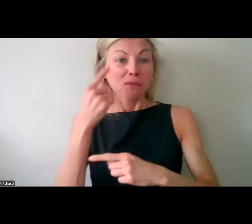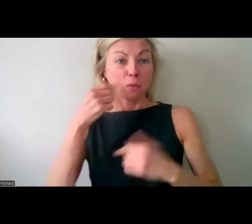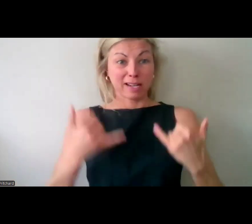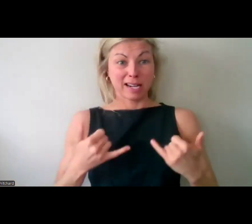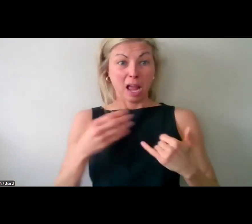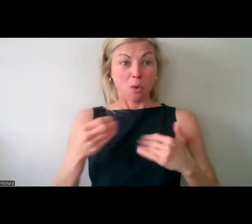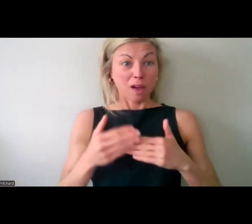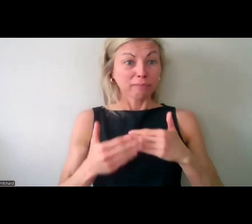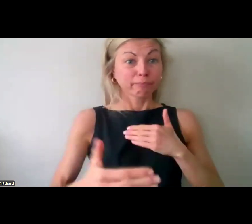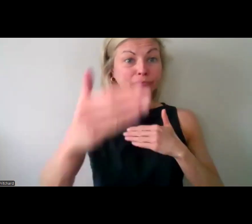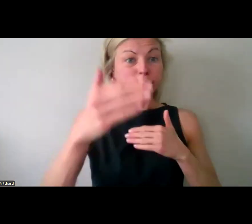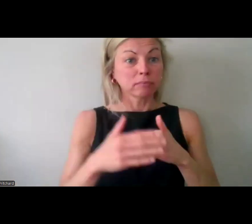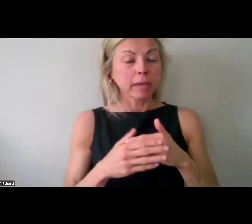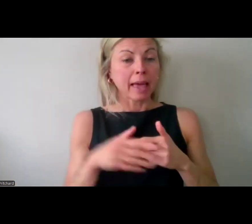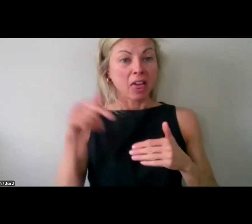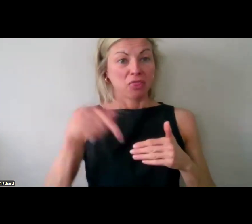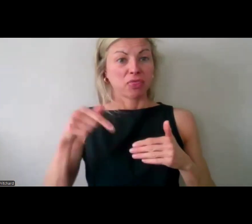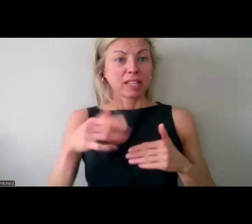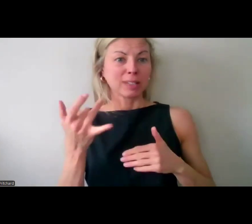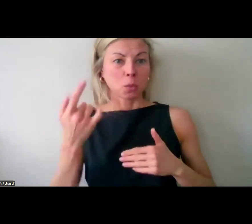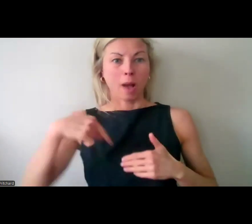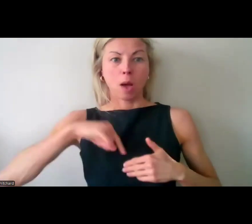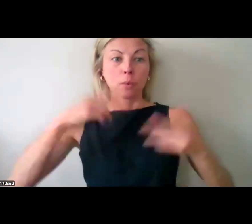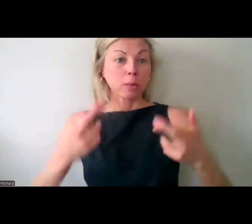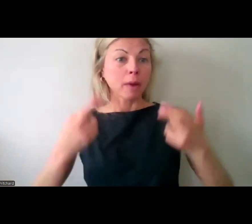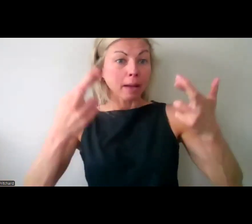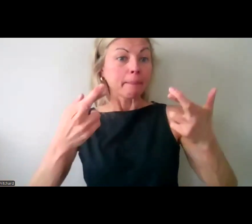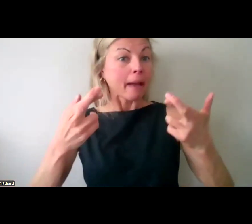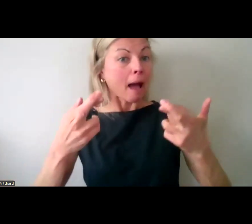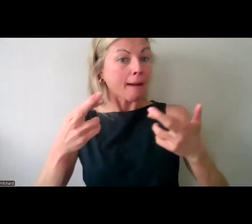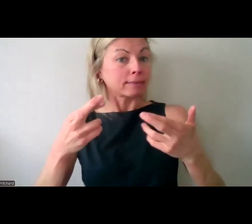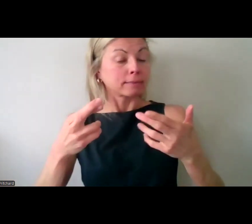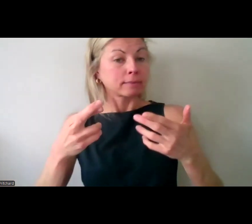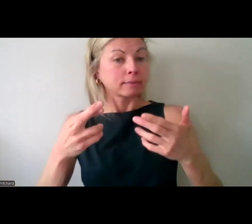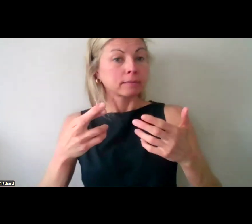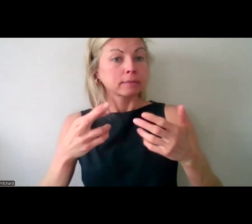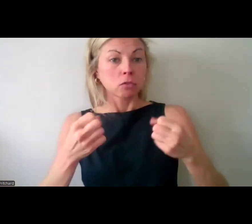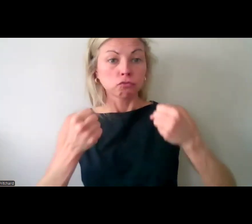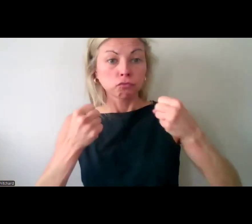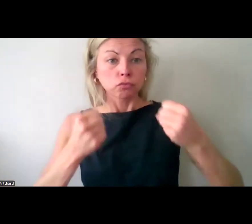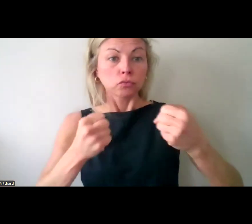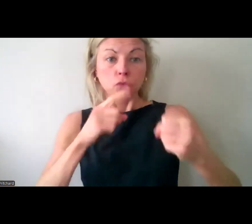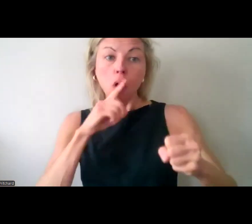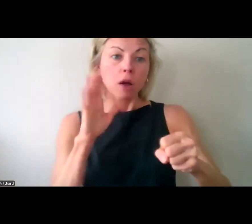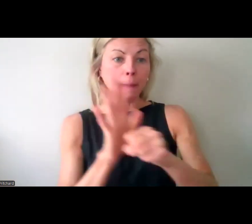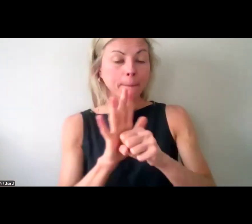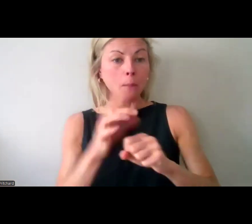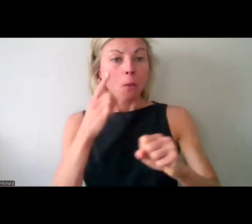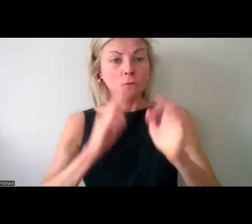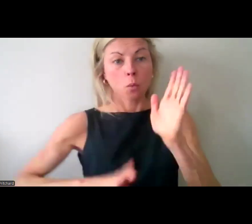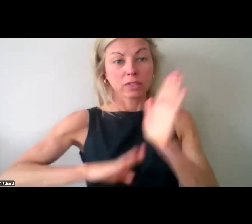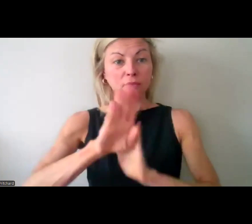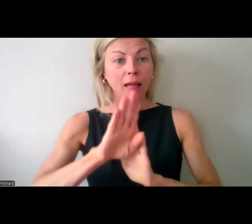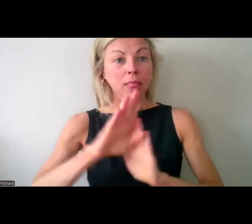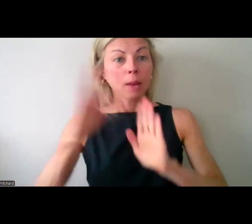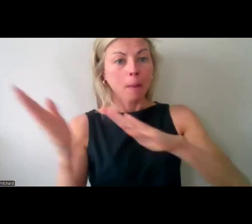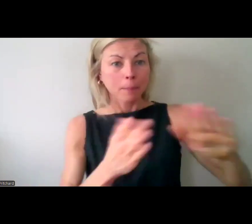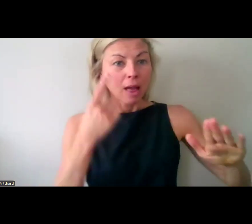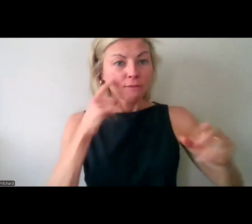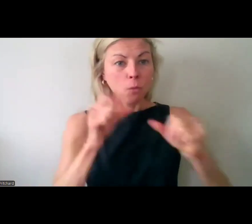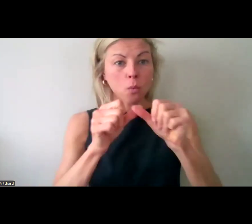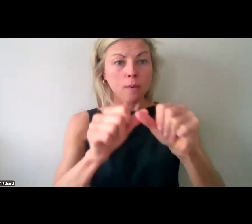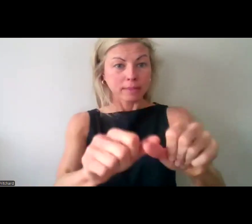future. And this is why we recommend, among other recommendations, a firmer commitment for developing that plan for sustainable